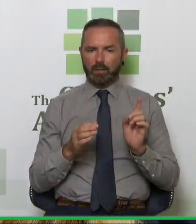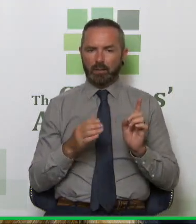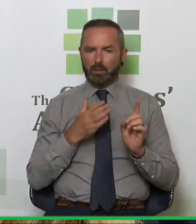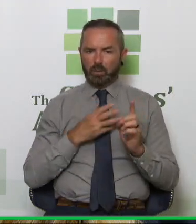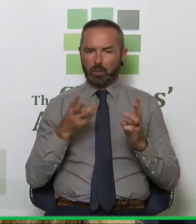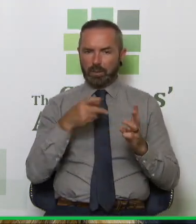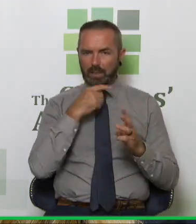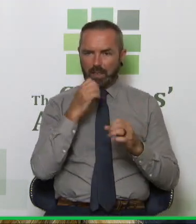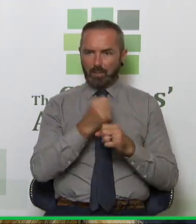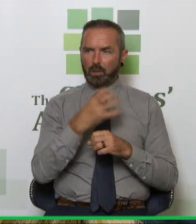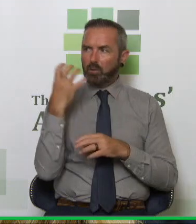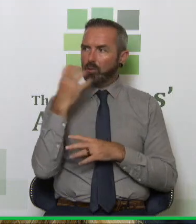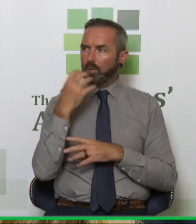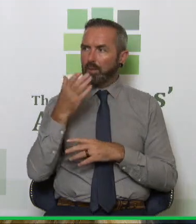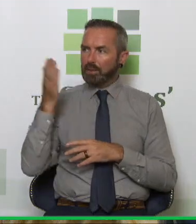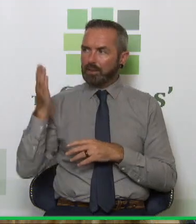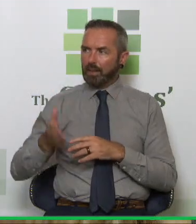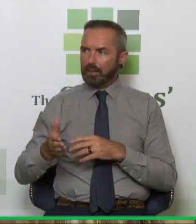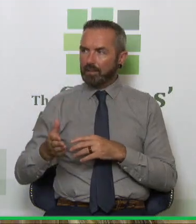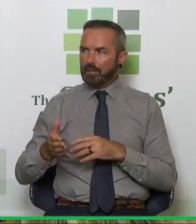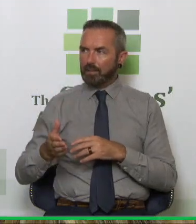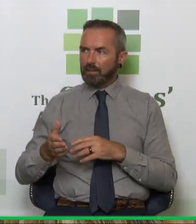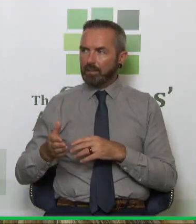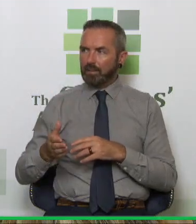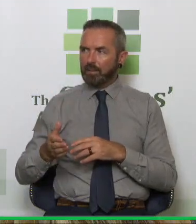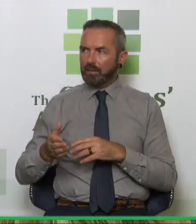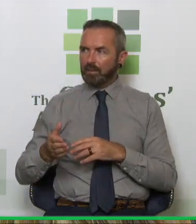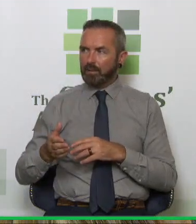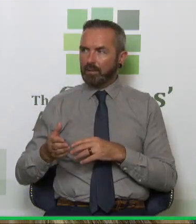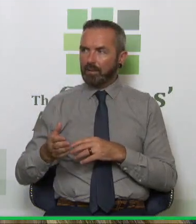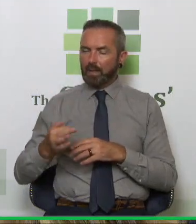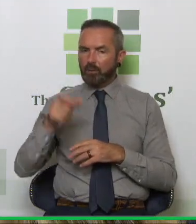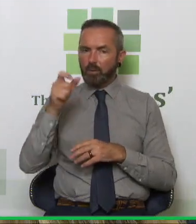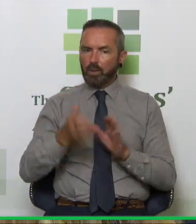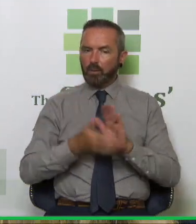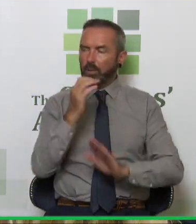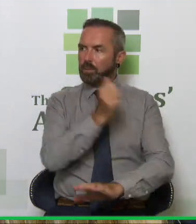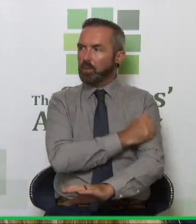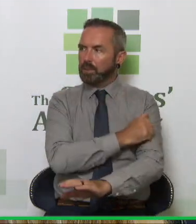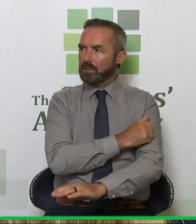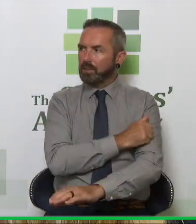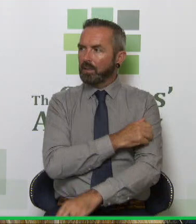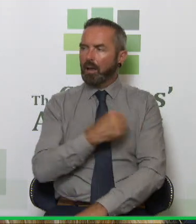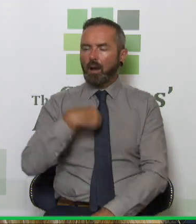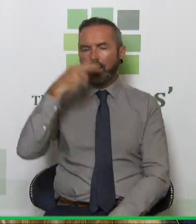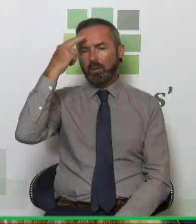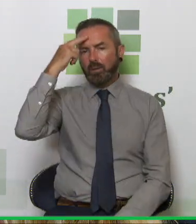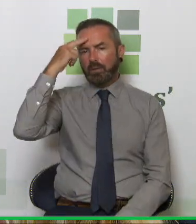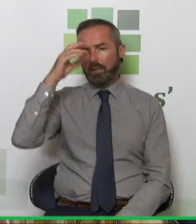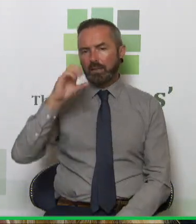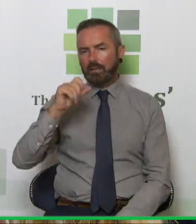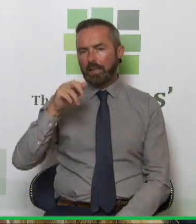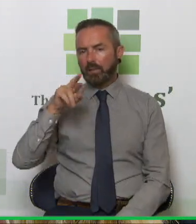about the criminal of this thing that would be hanging over somebody who ends up in jail and so on. Now, as I understand it,